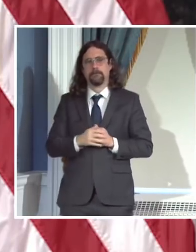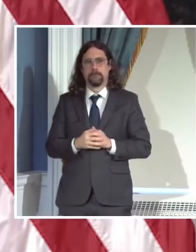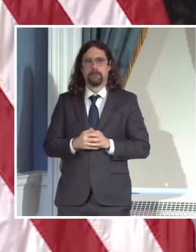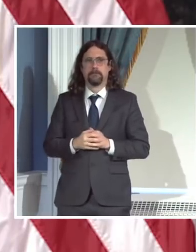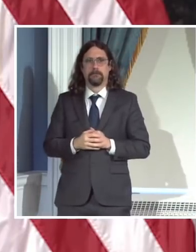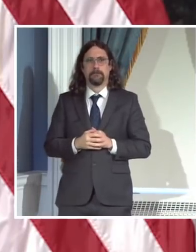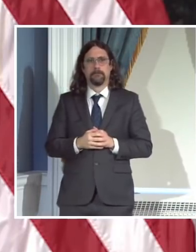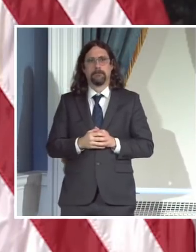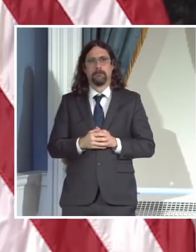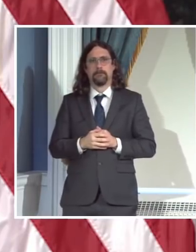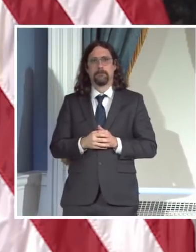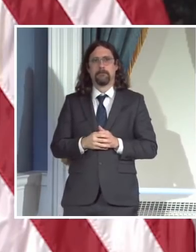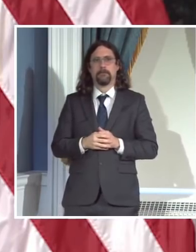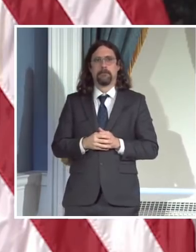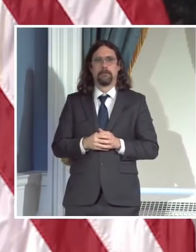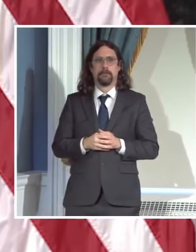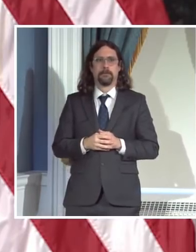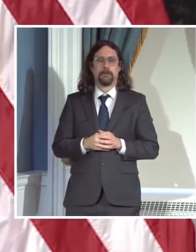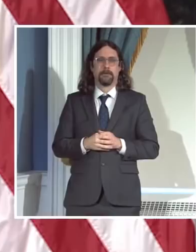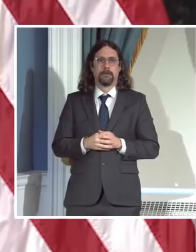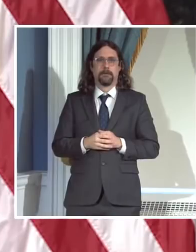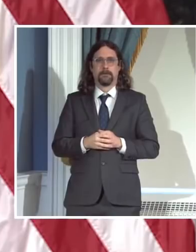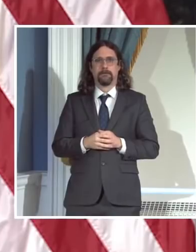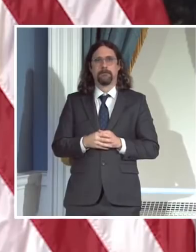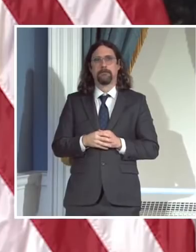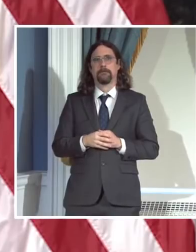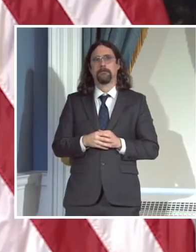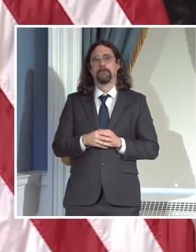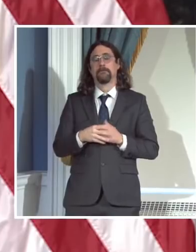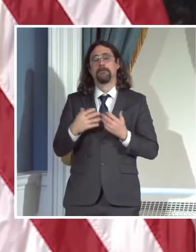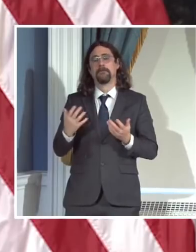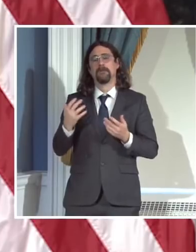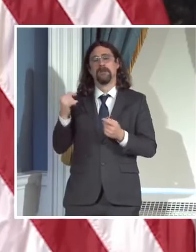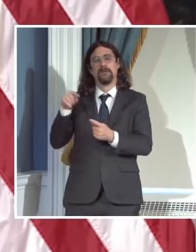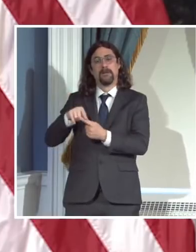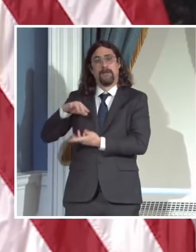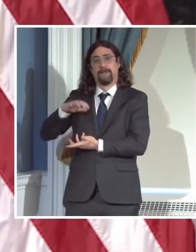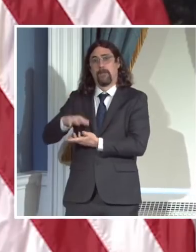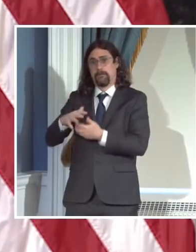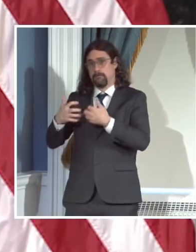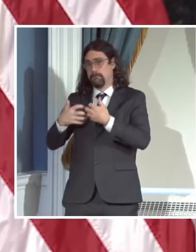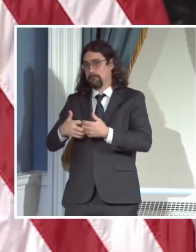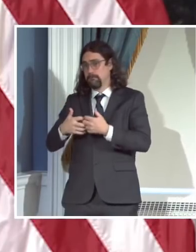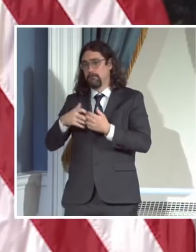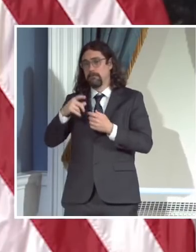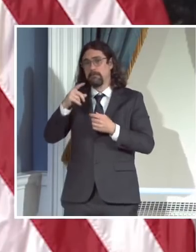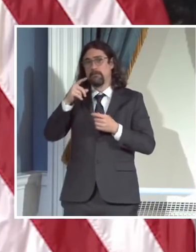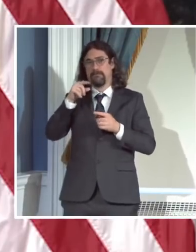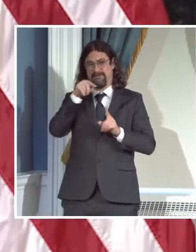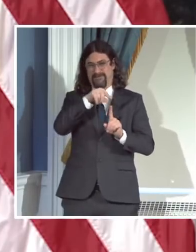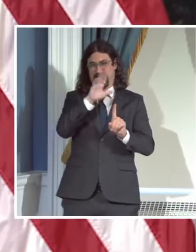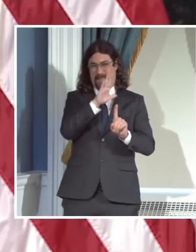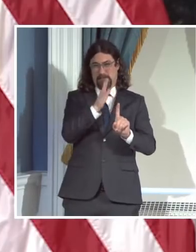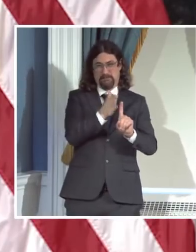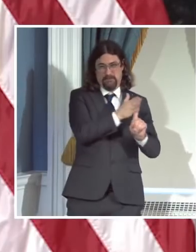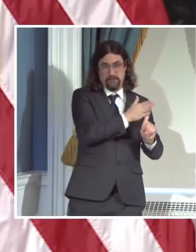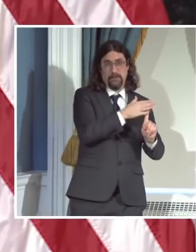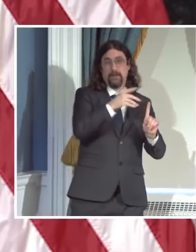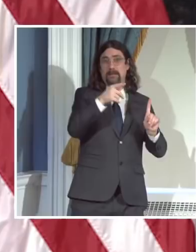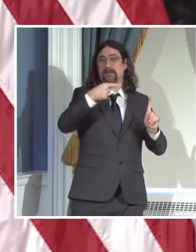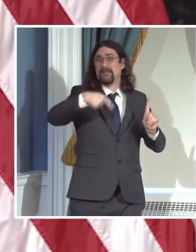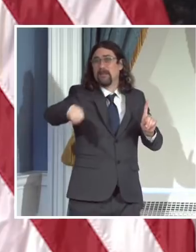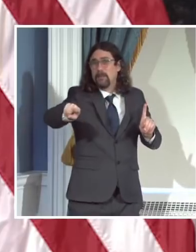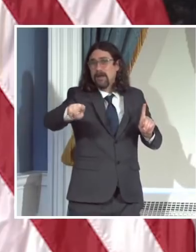more ventilators. Now, extraordinary efforts are underway to tap into the supply all over the